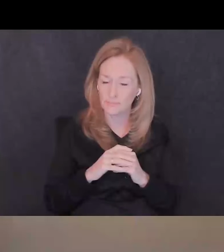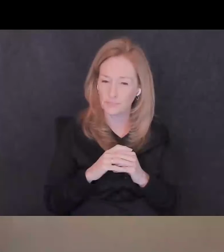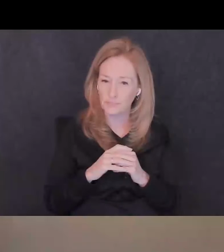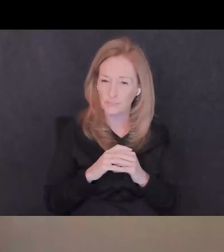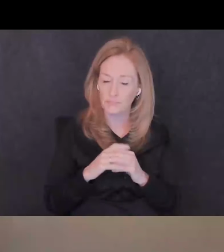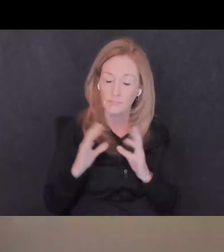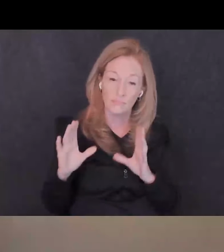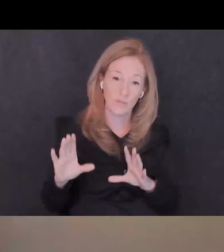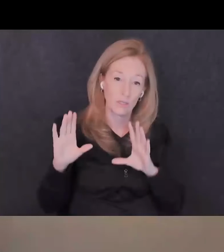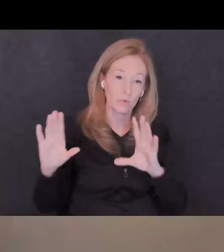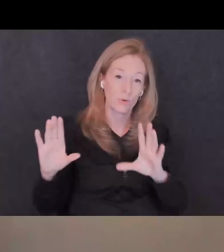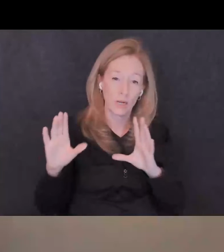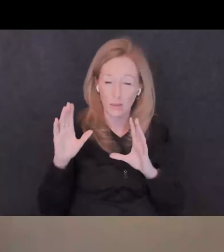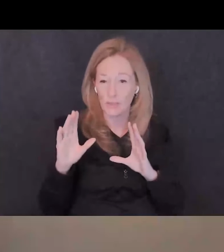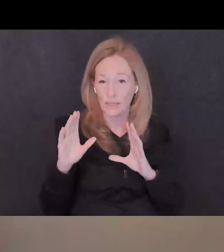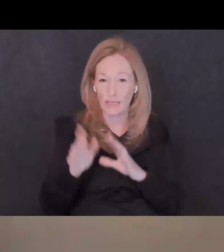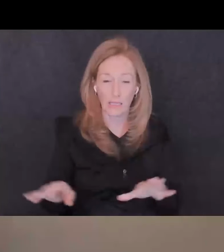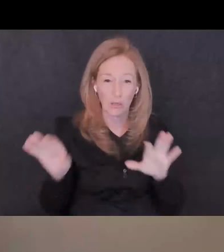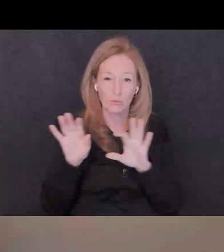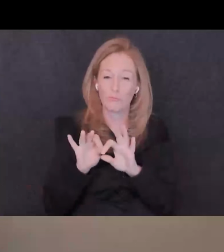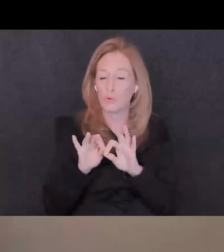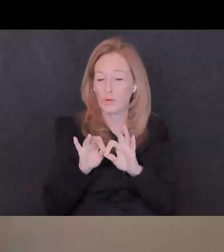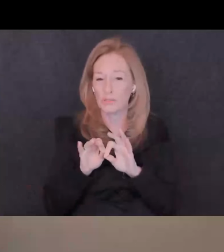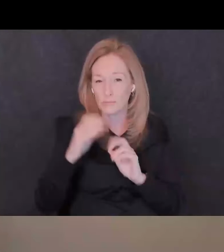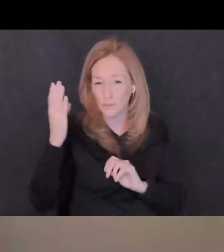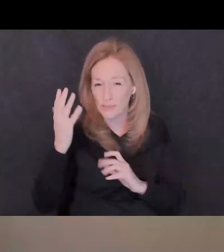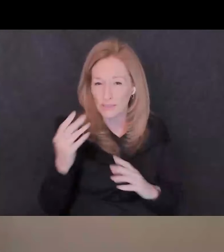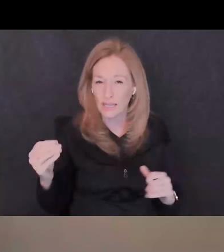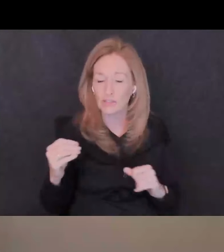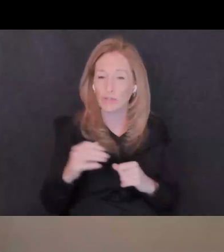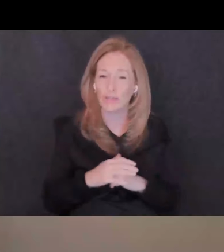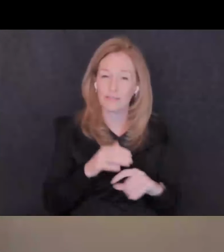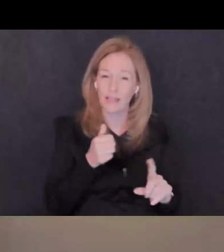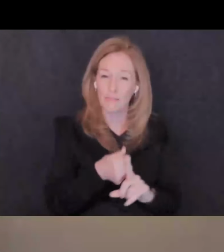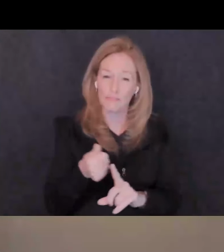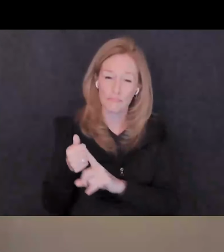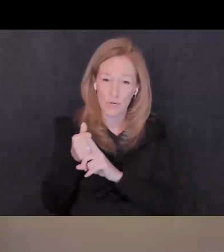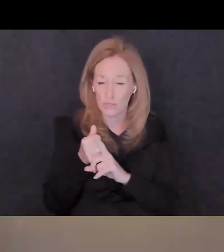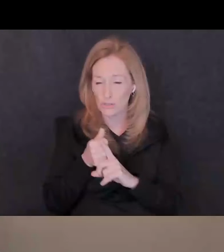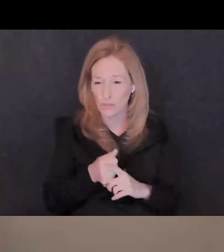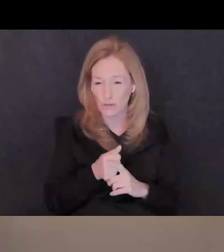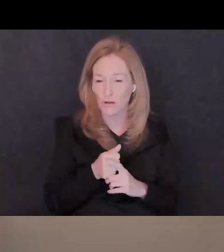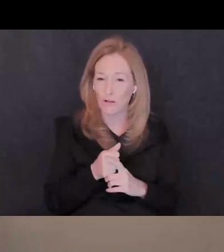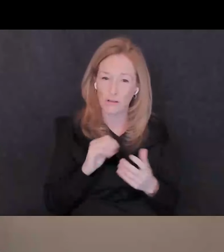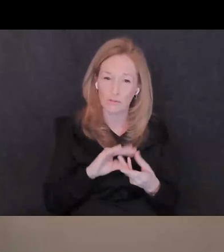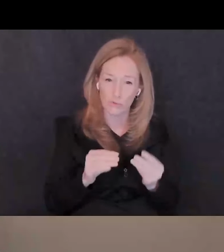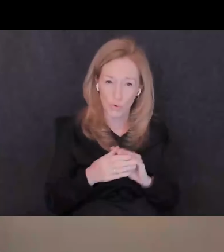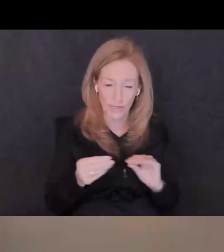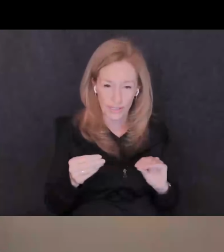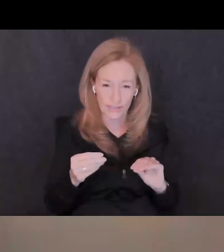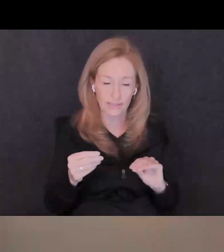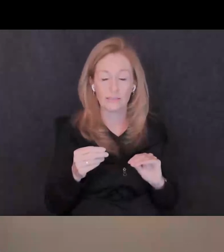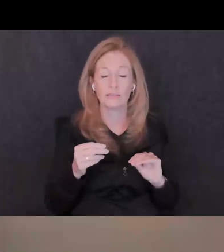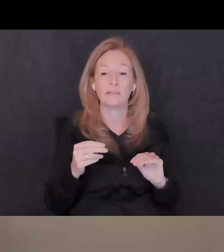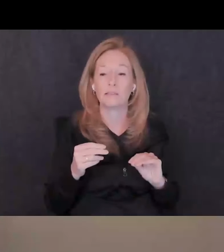incredibly important presentations and personal testimony that we've heard today. I think just underscores the